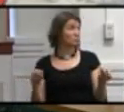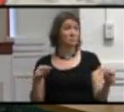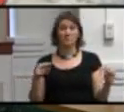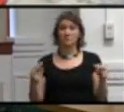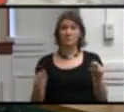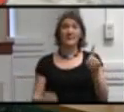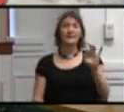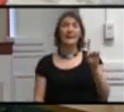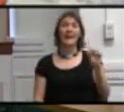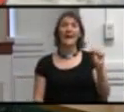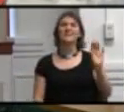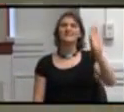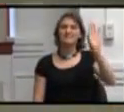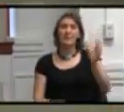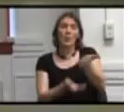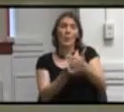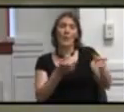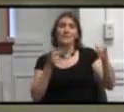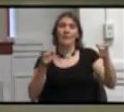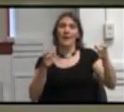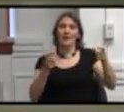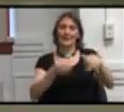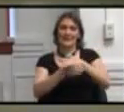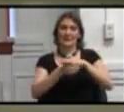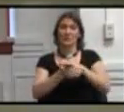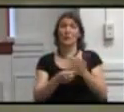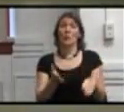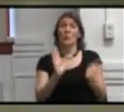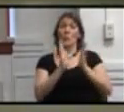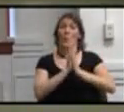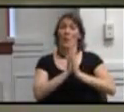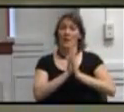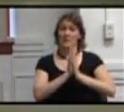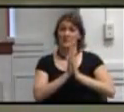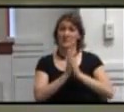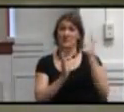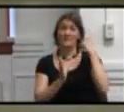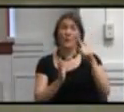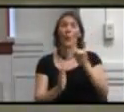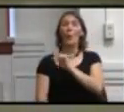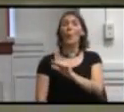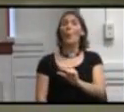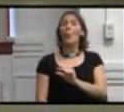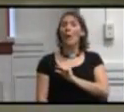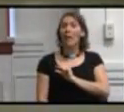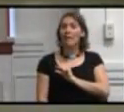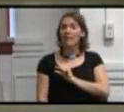The Waste Management District opened request for qualified